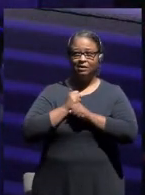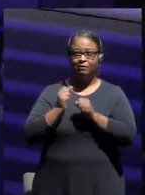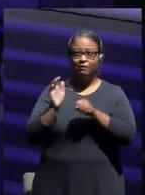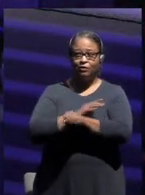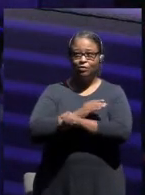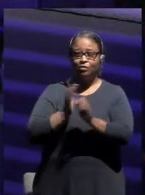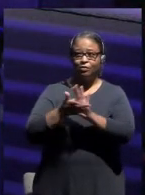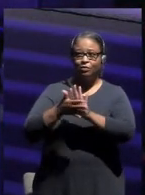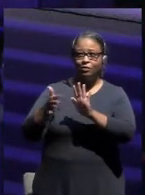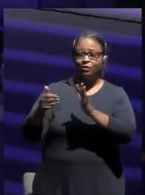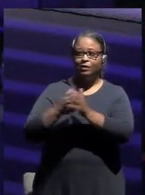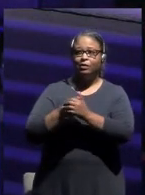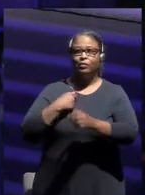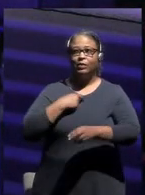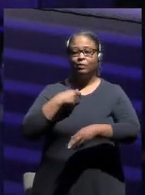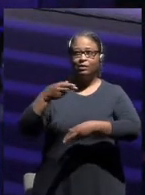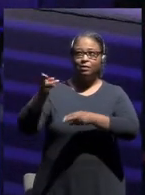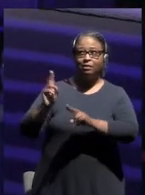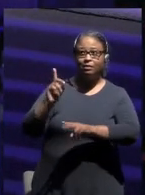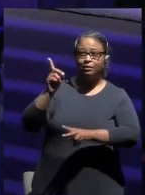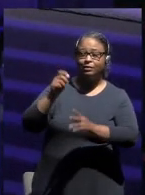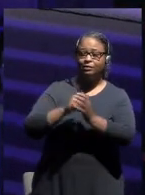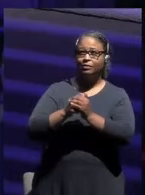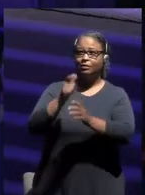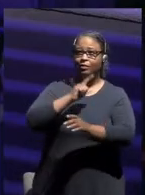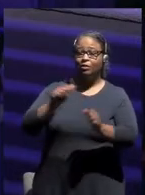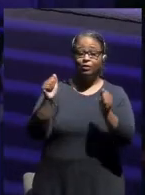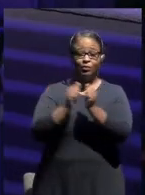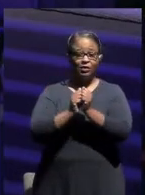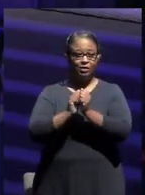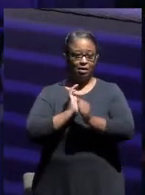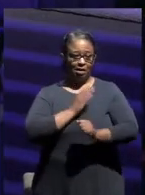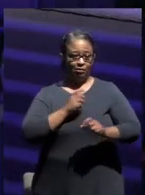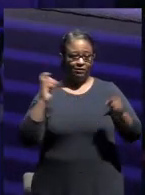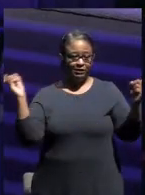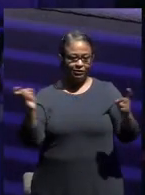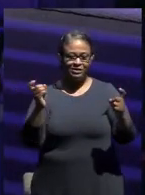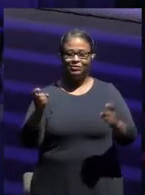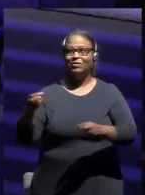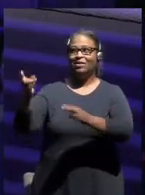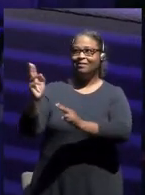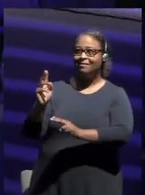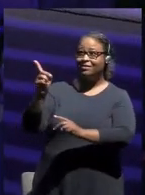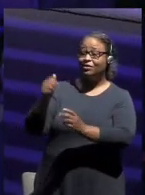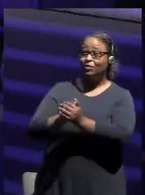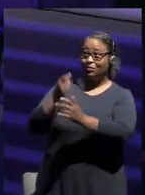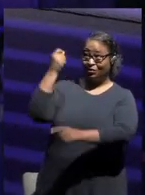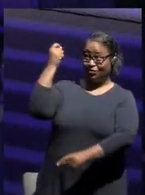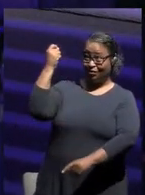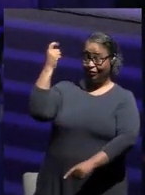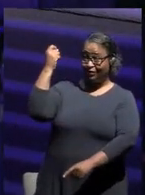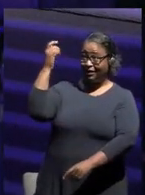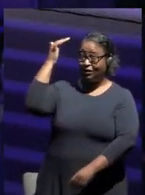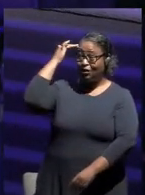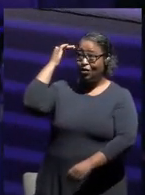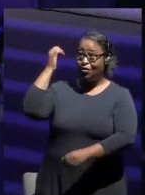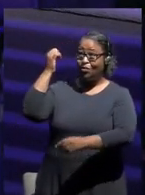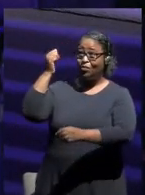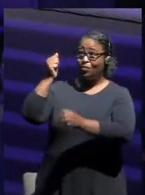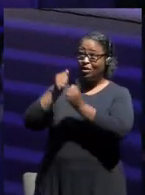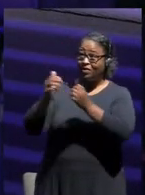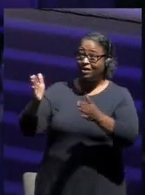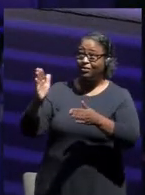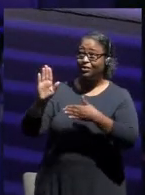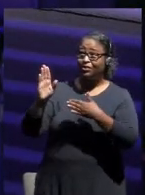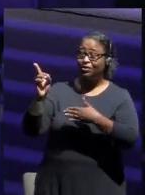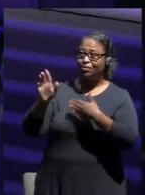We, Lord, will honor you, Lord, in our victories, Lord Jesus. Recognizing, understand that without you, it's impossible to